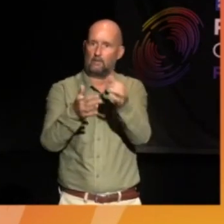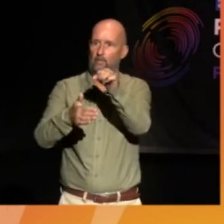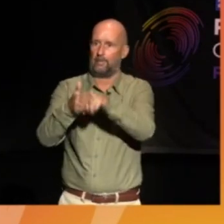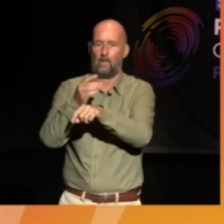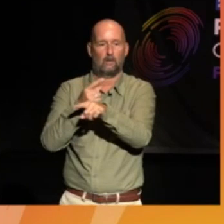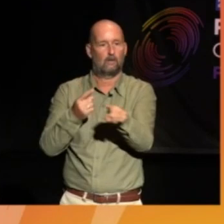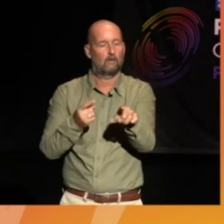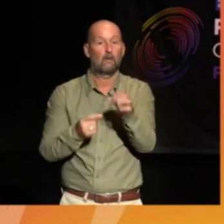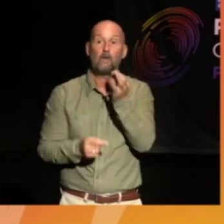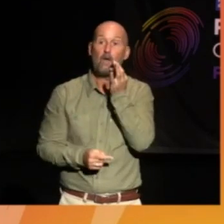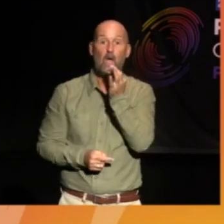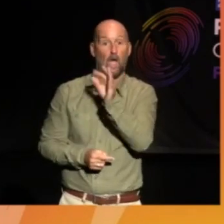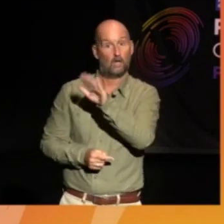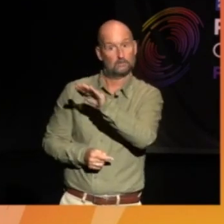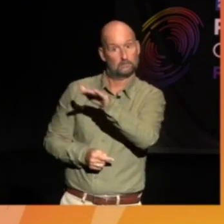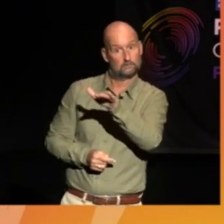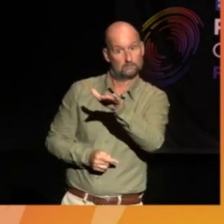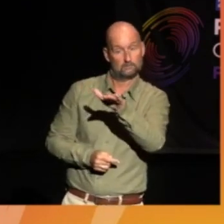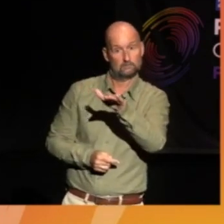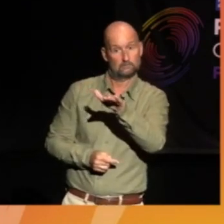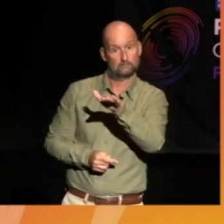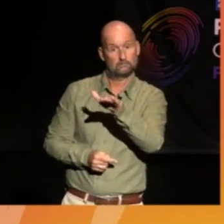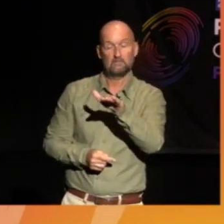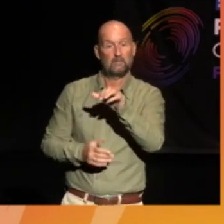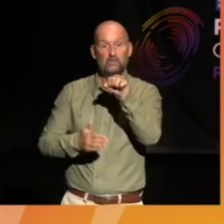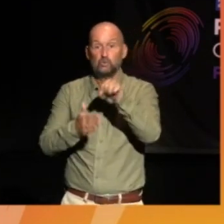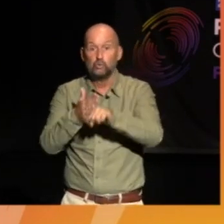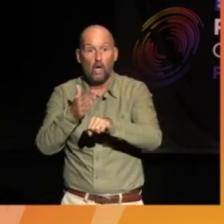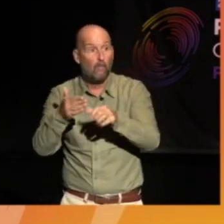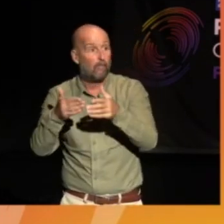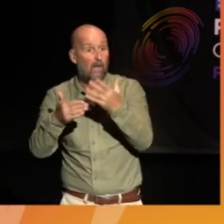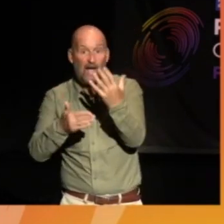this question to our shopkeeper or